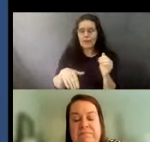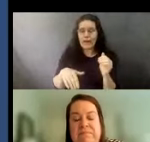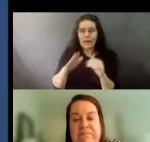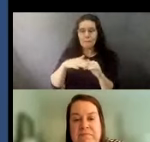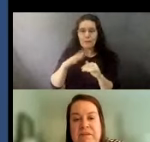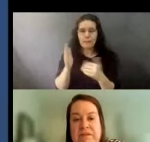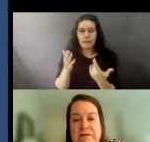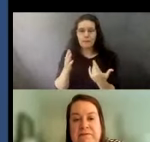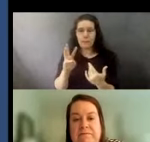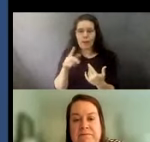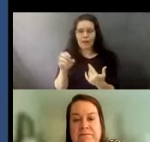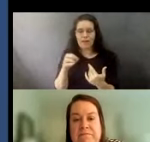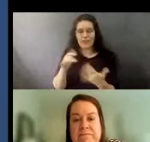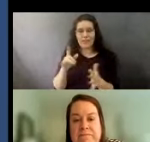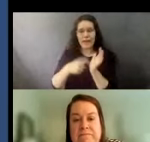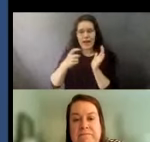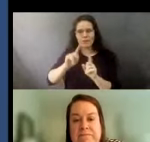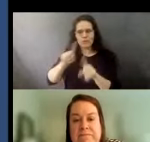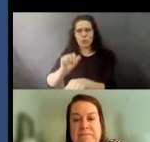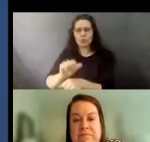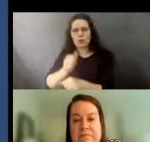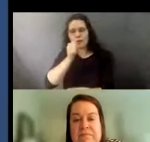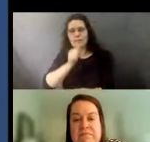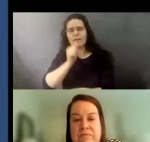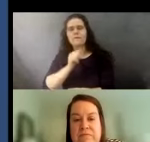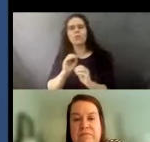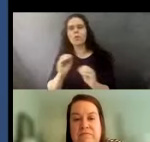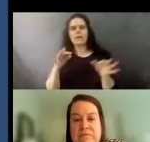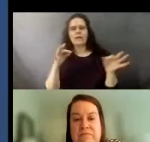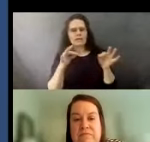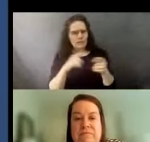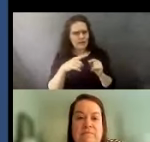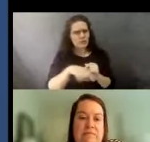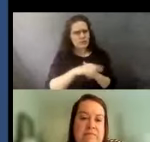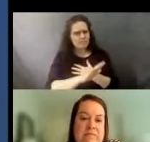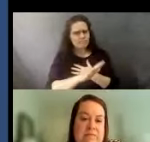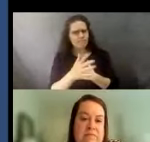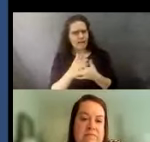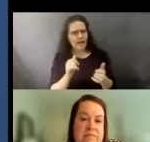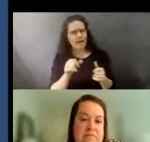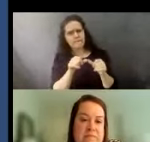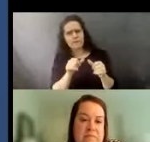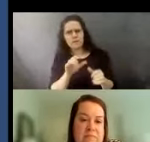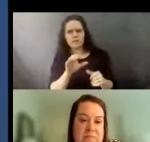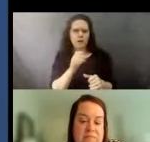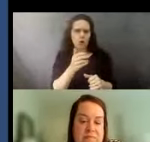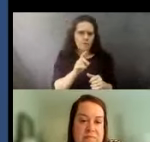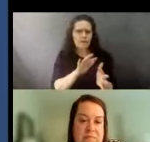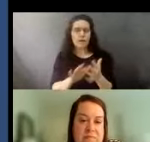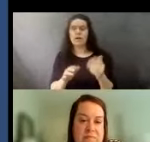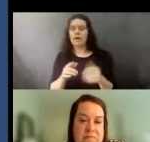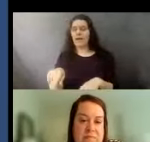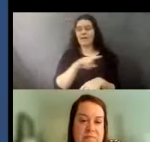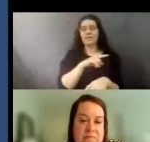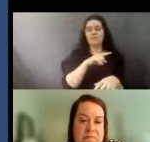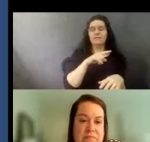suffer. And none of them have ever been told that this is even a thing. And I hear over and over again from our primary care providers that